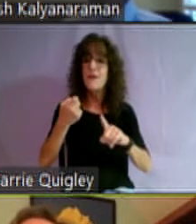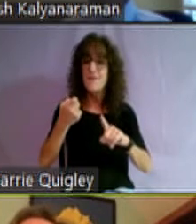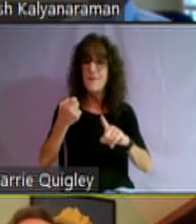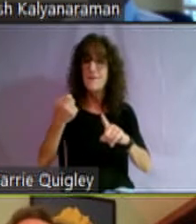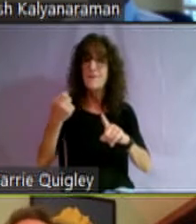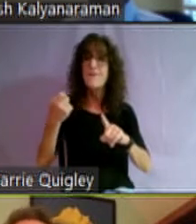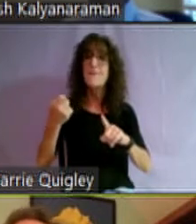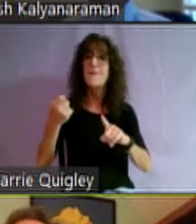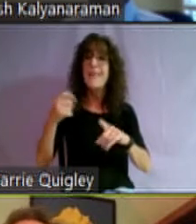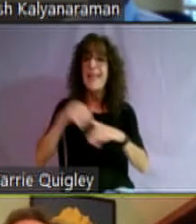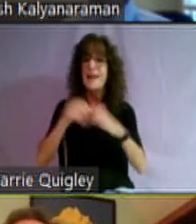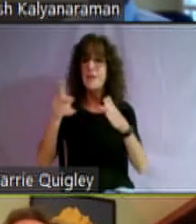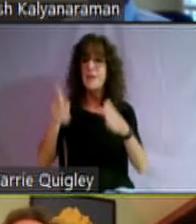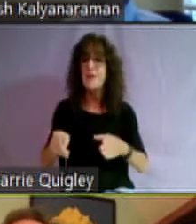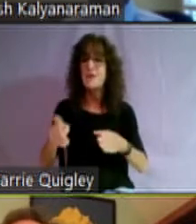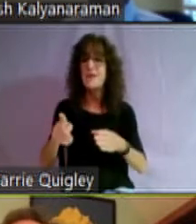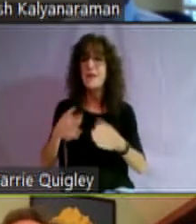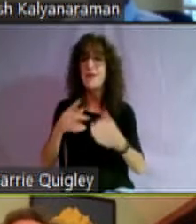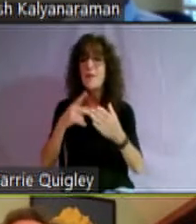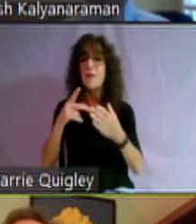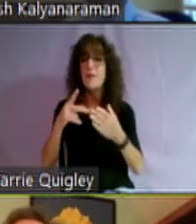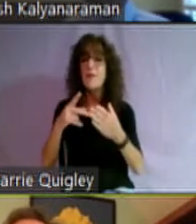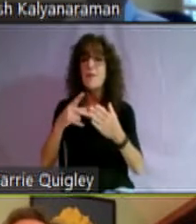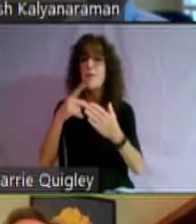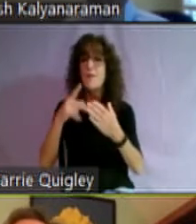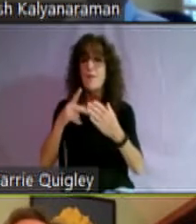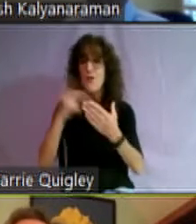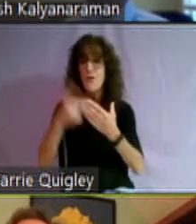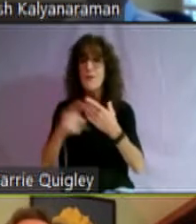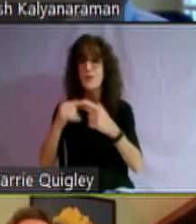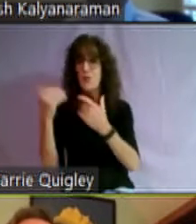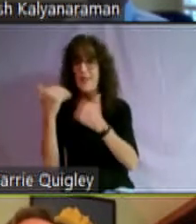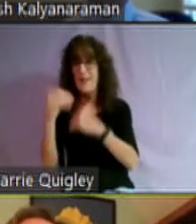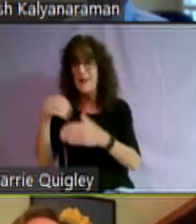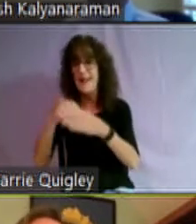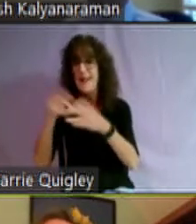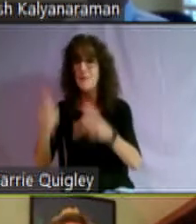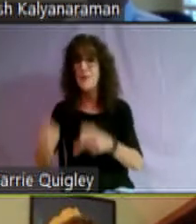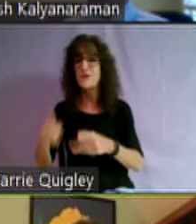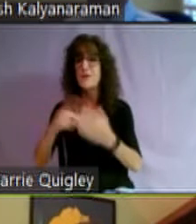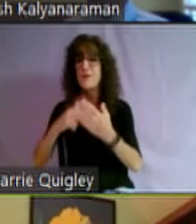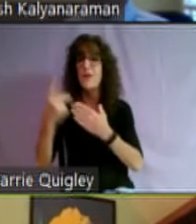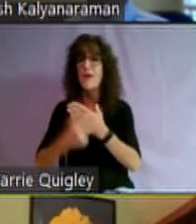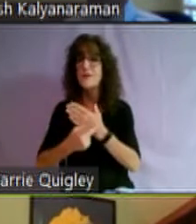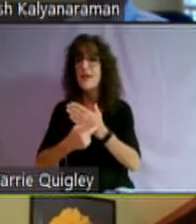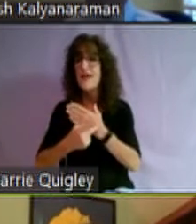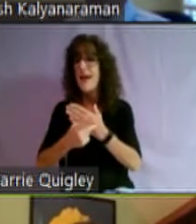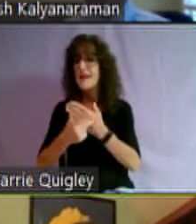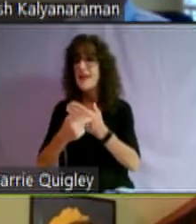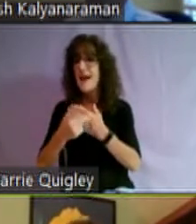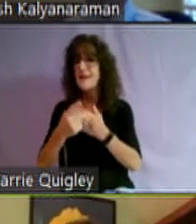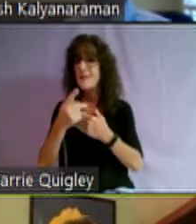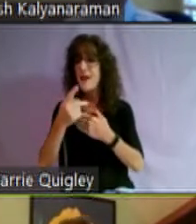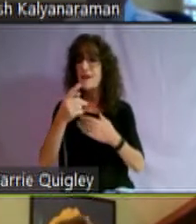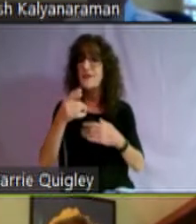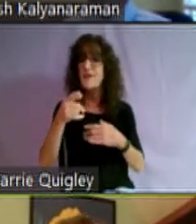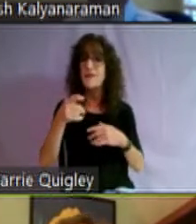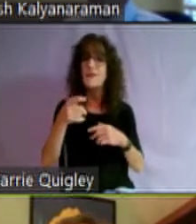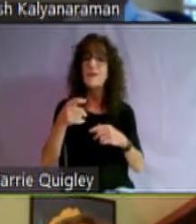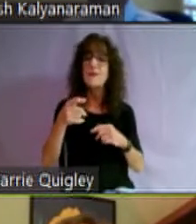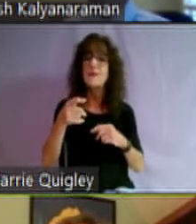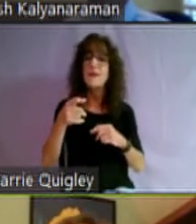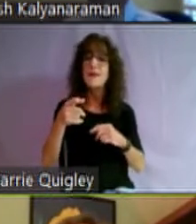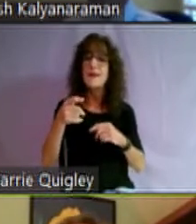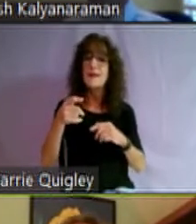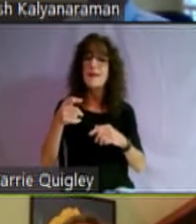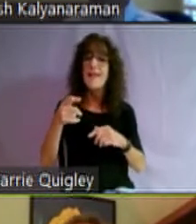in-person programs to limited in-person programs. But to be hmm able to really expand in-person programs, which is